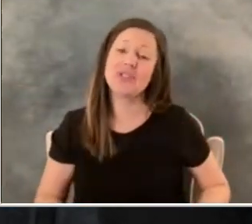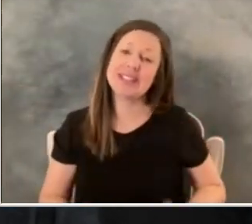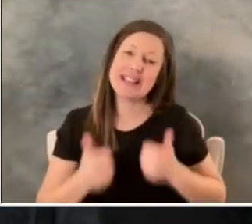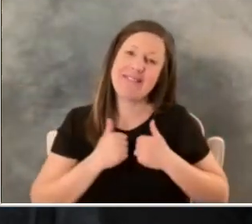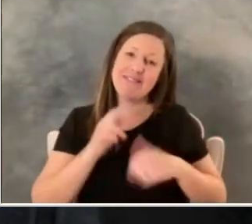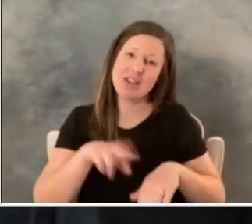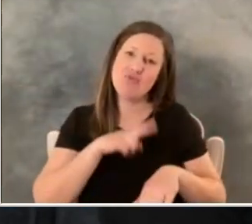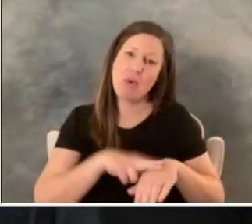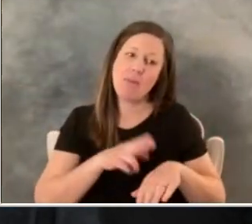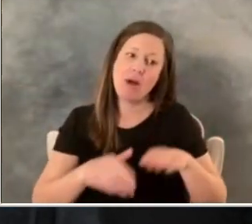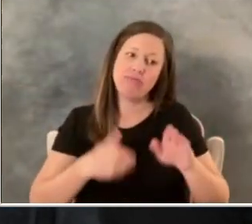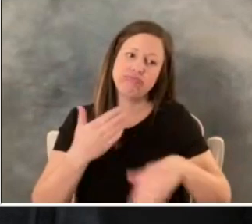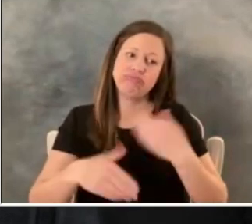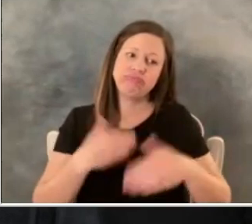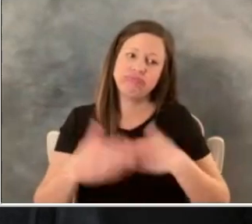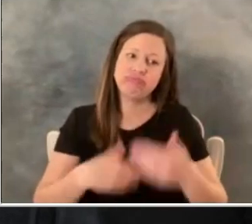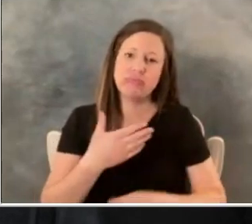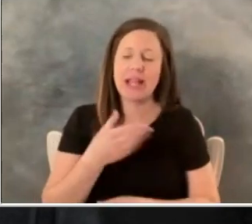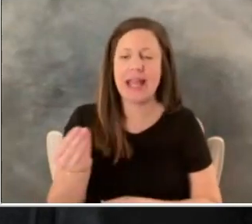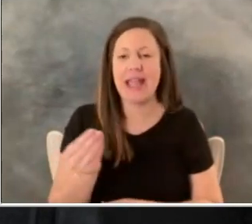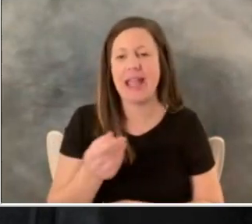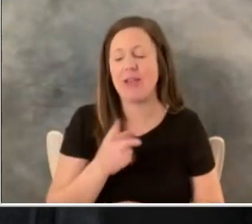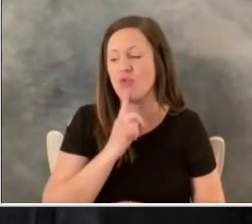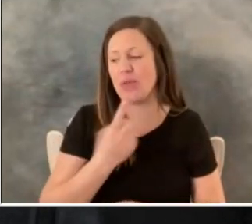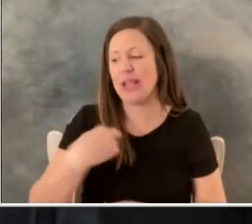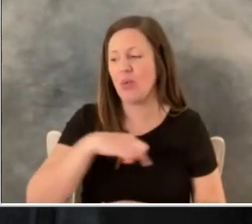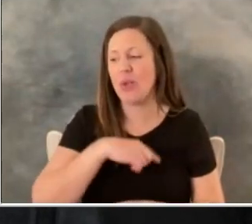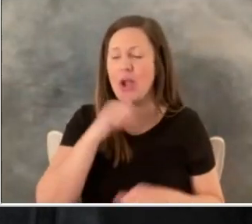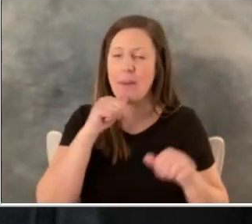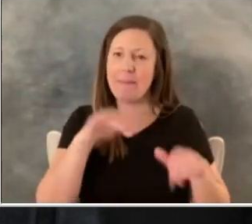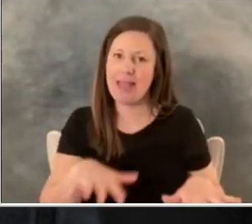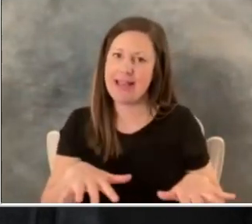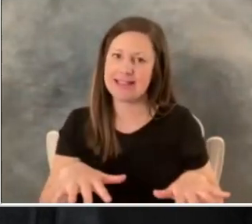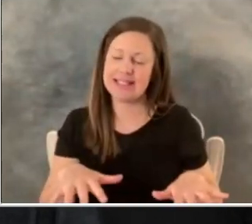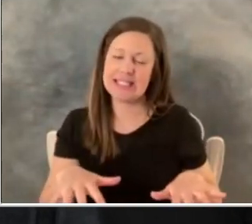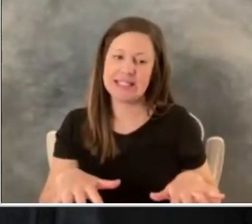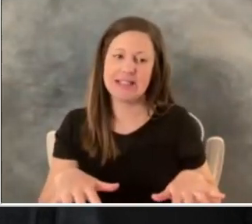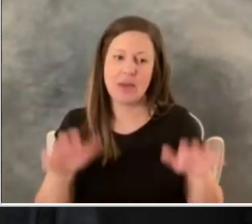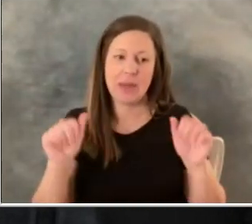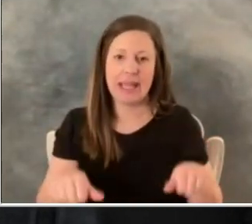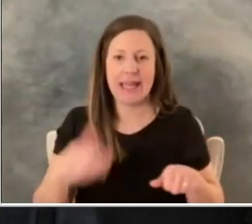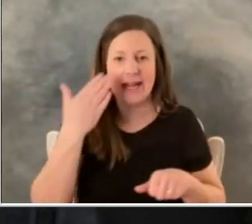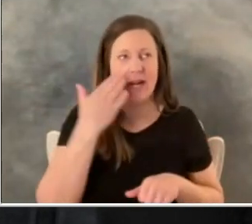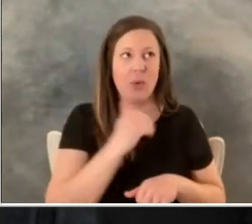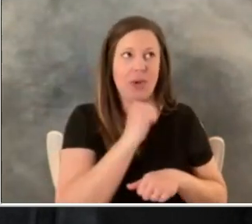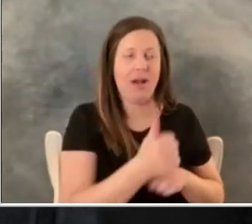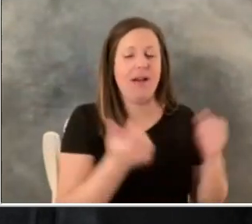I guess. And we're blessed that we're able to do that. I know not everybody is, but